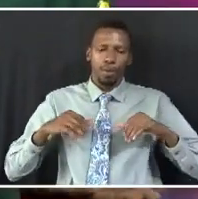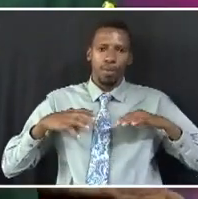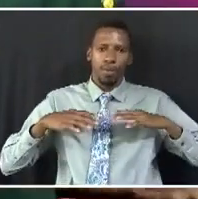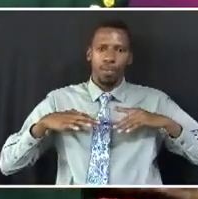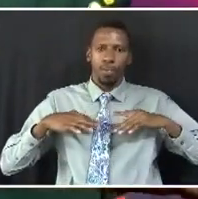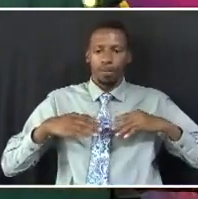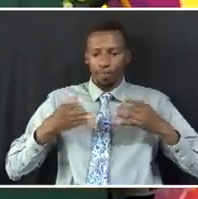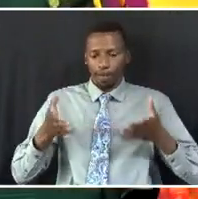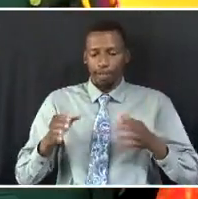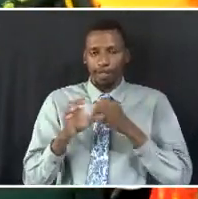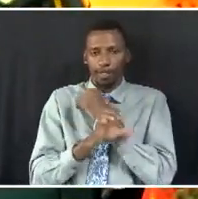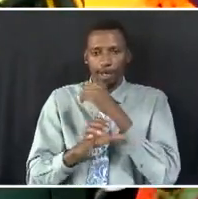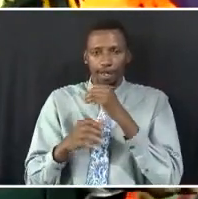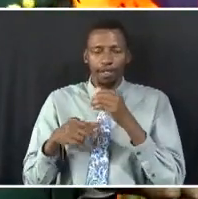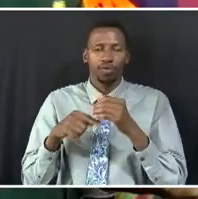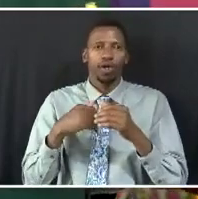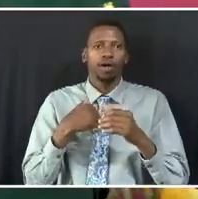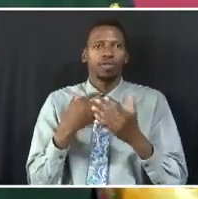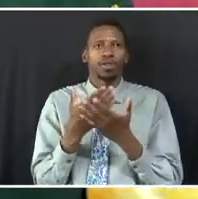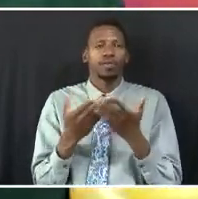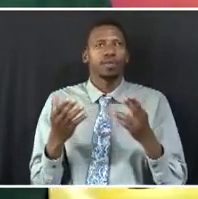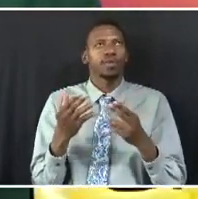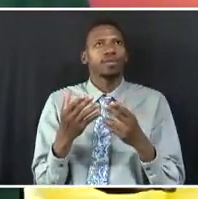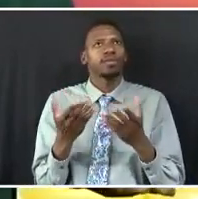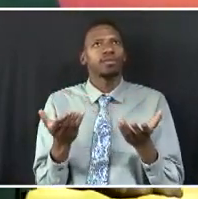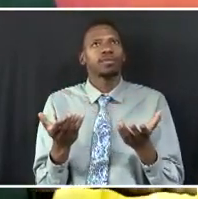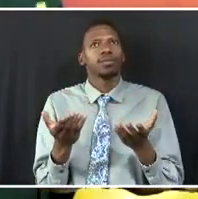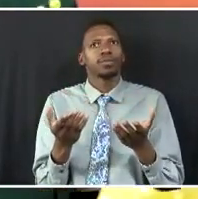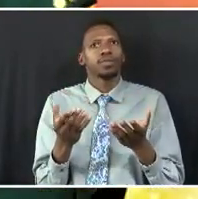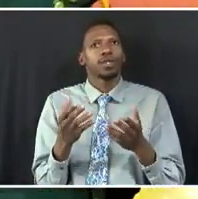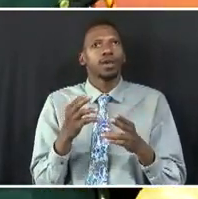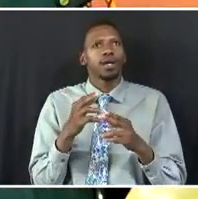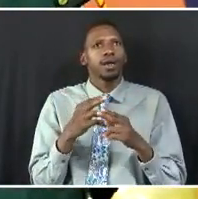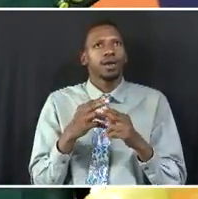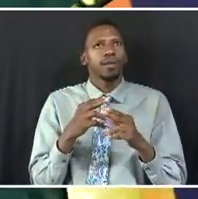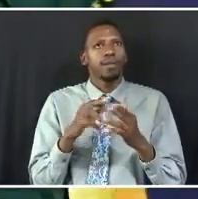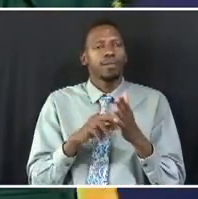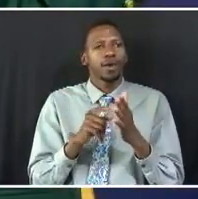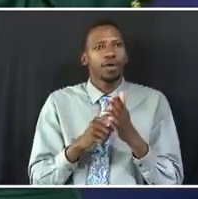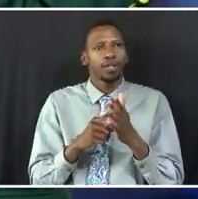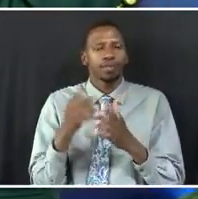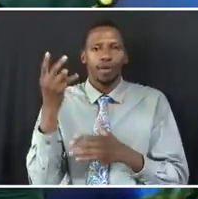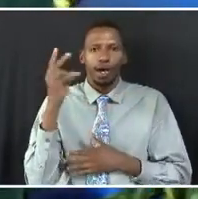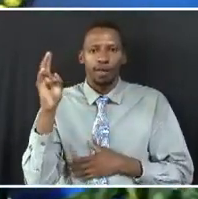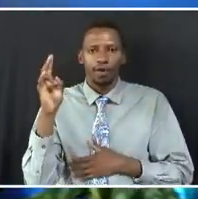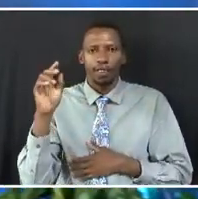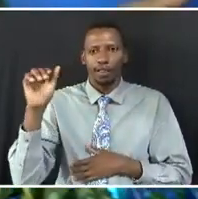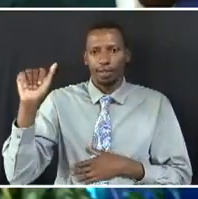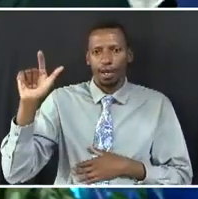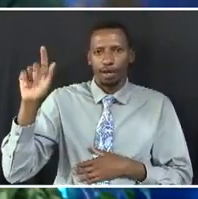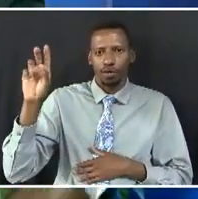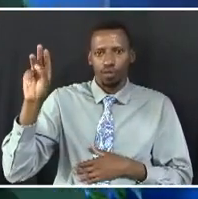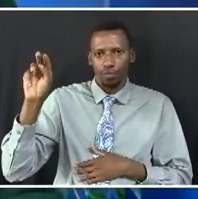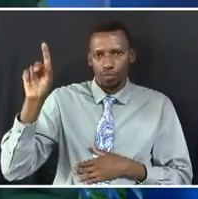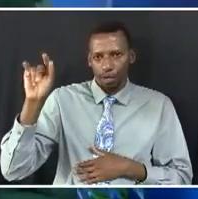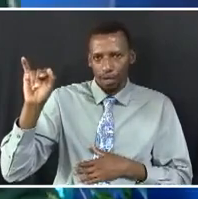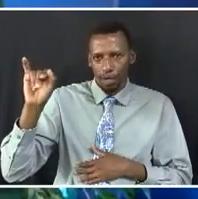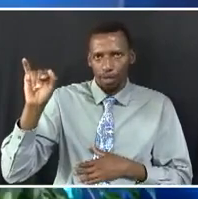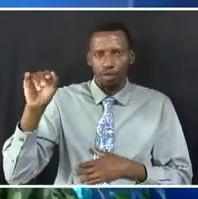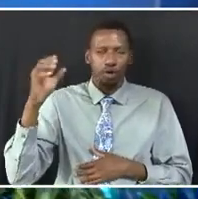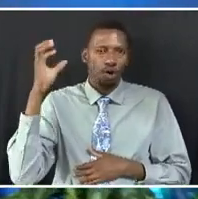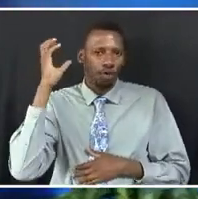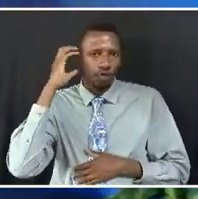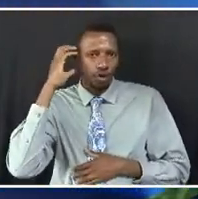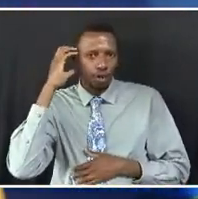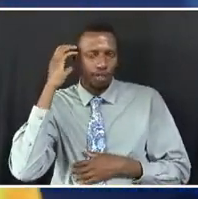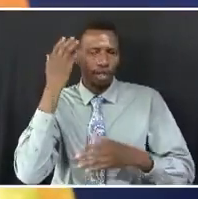something called AACU, which stands for Adventist Alumni of Colleges and Universities, of which Engineer Opere is the